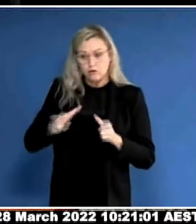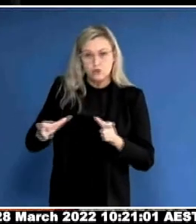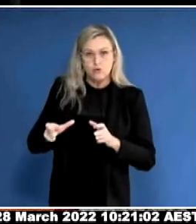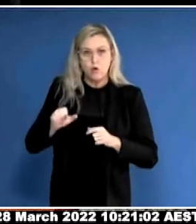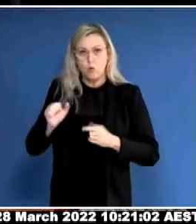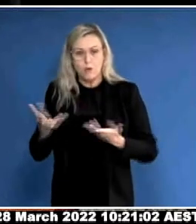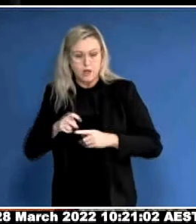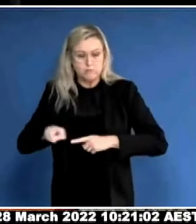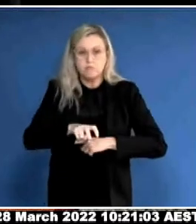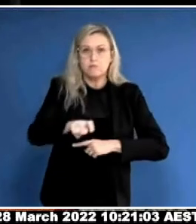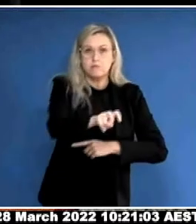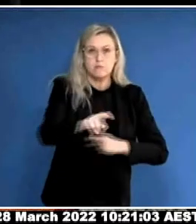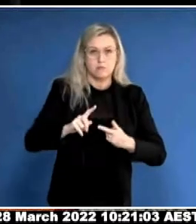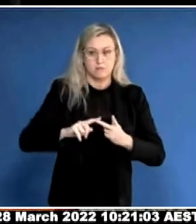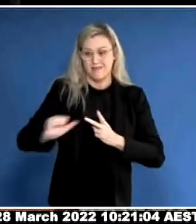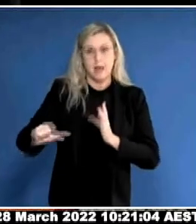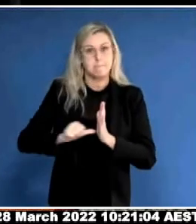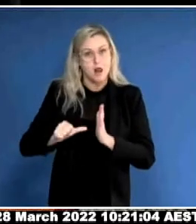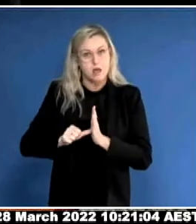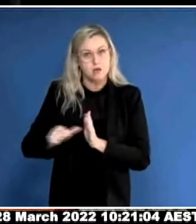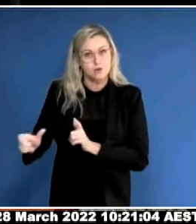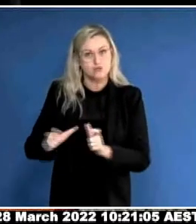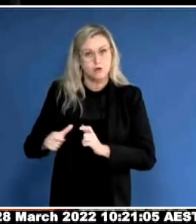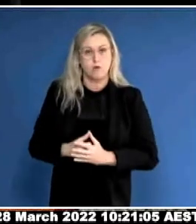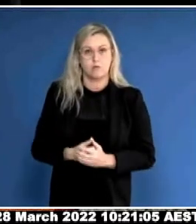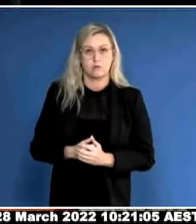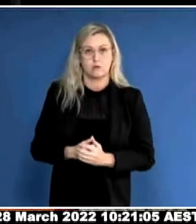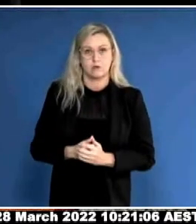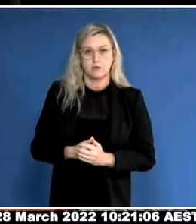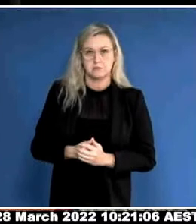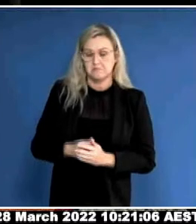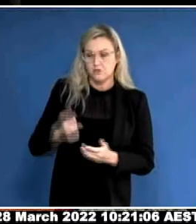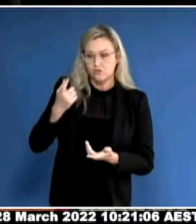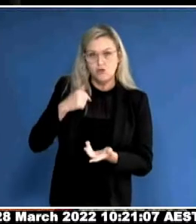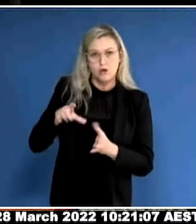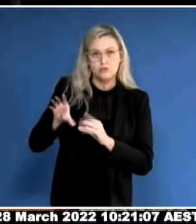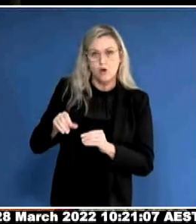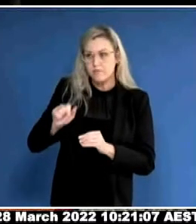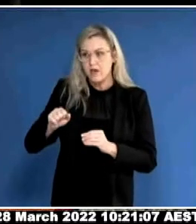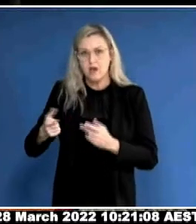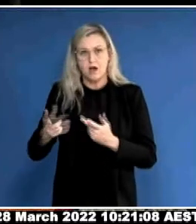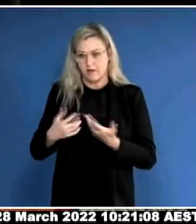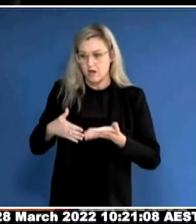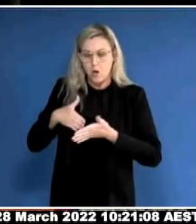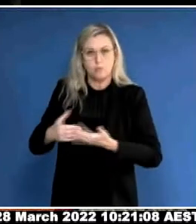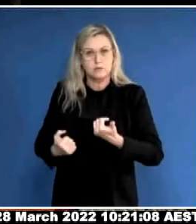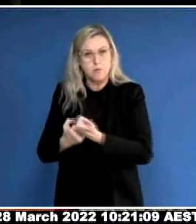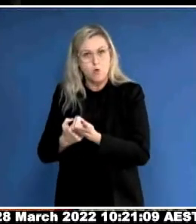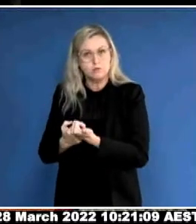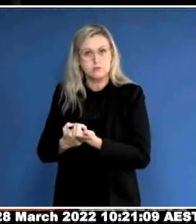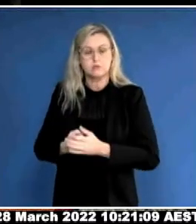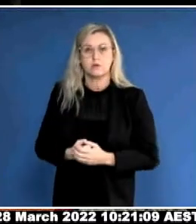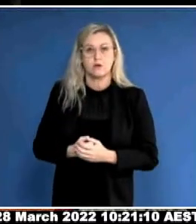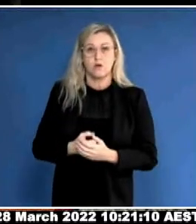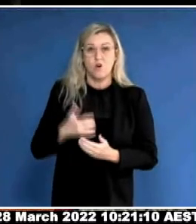finances, limiting access to supports, and subjecting them to emotional or physical abuse when